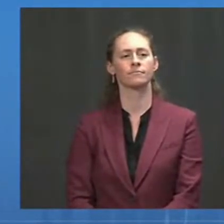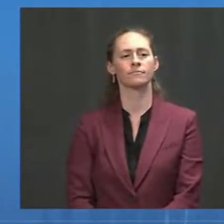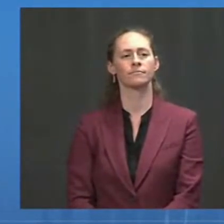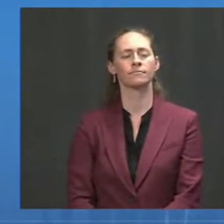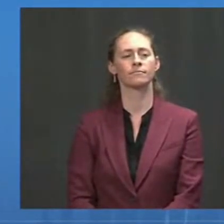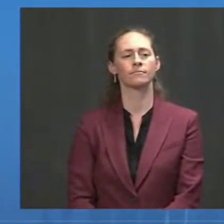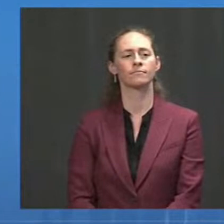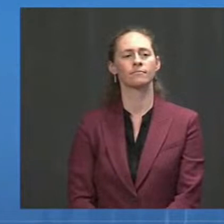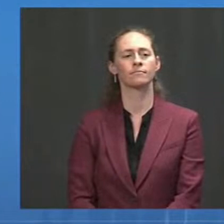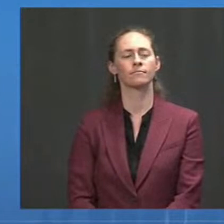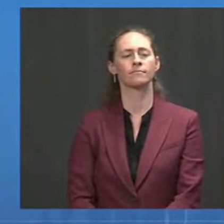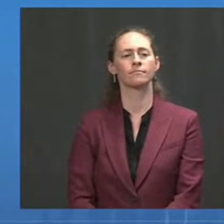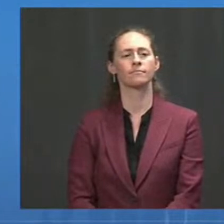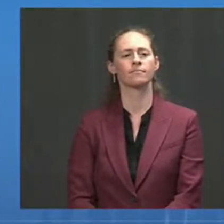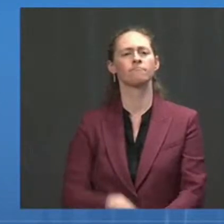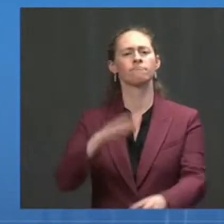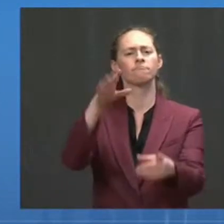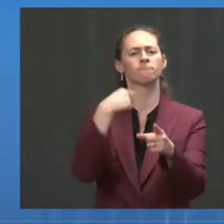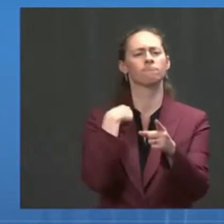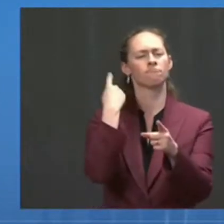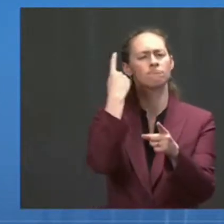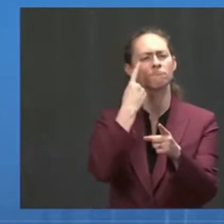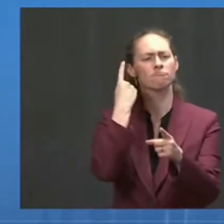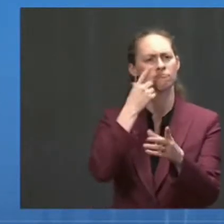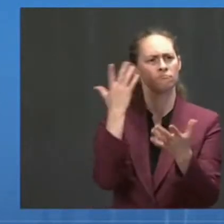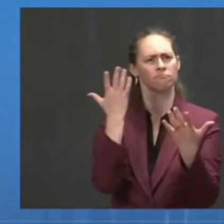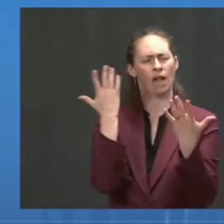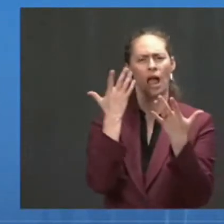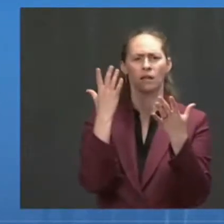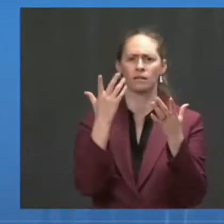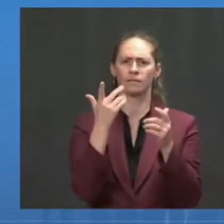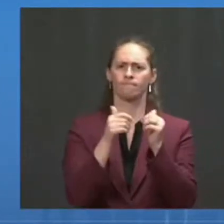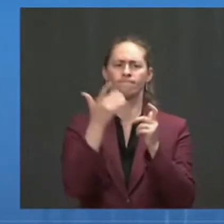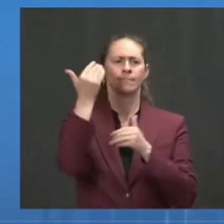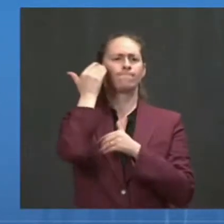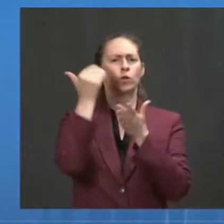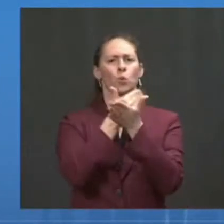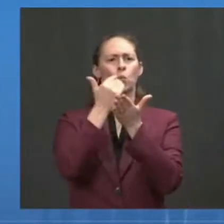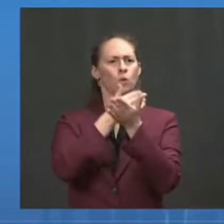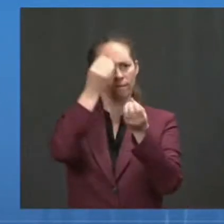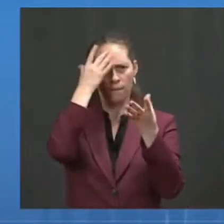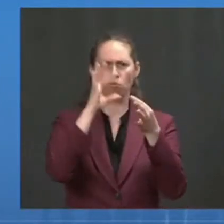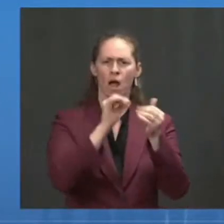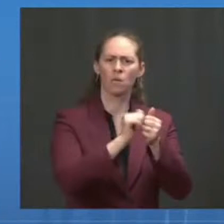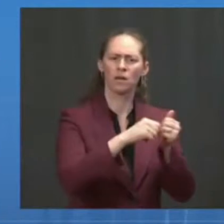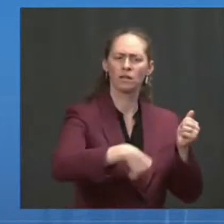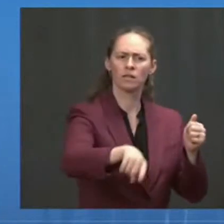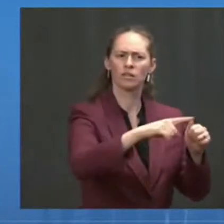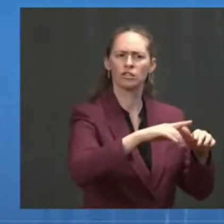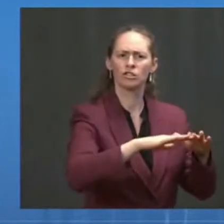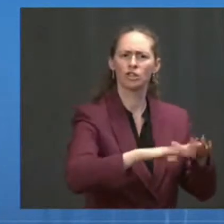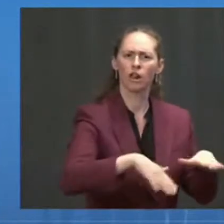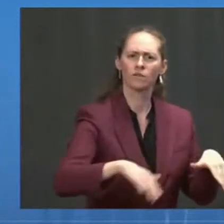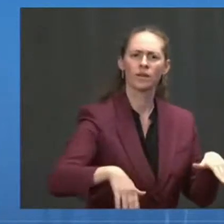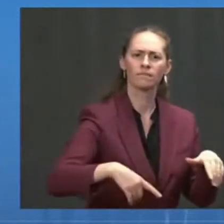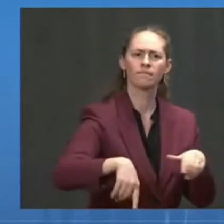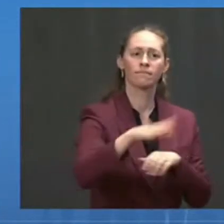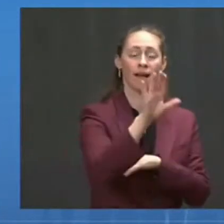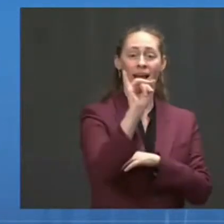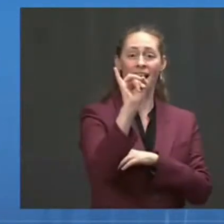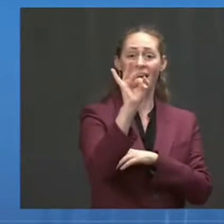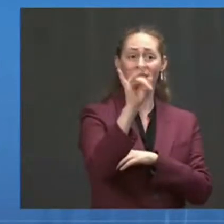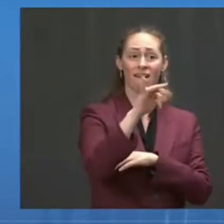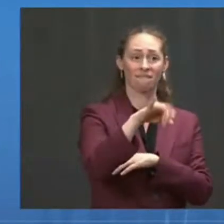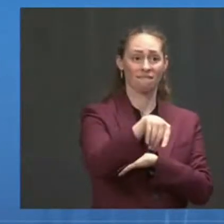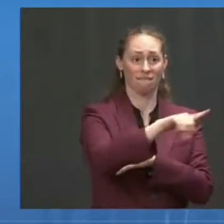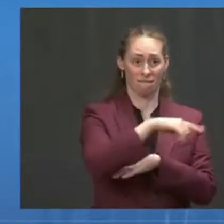about children and long-haul symptoms after they recover even from mild